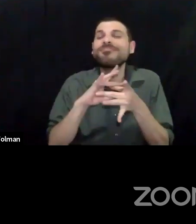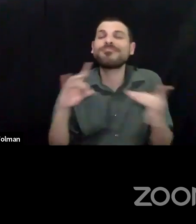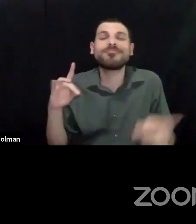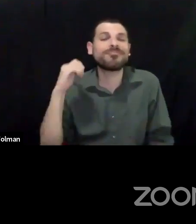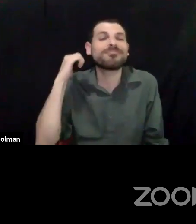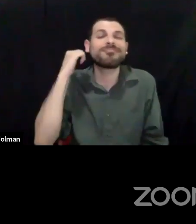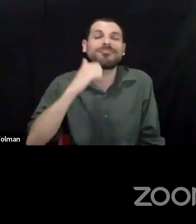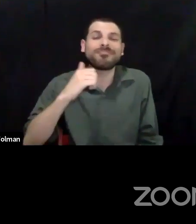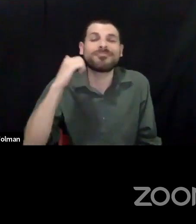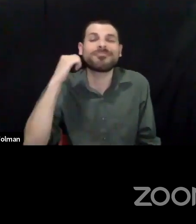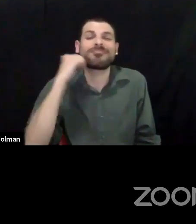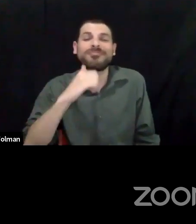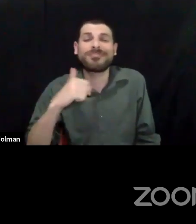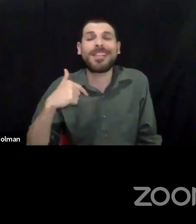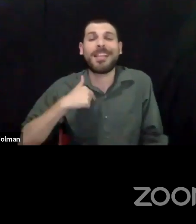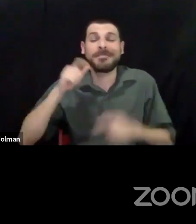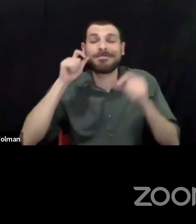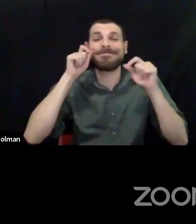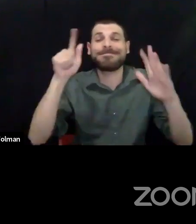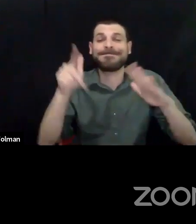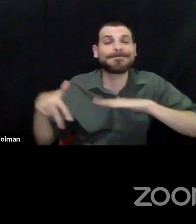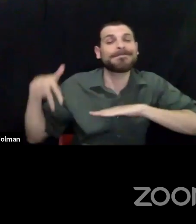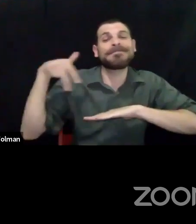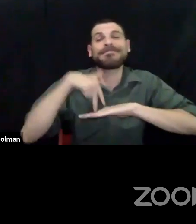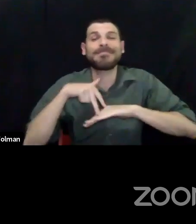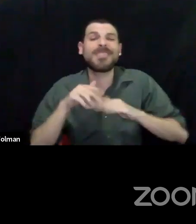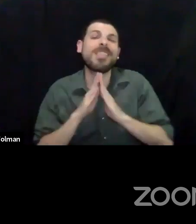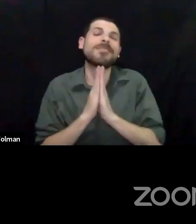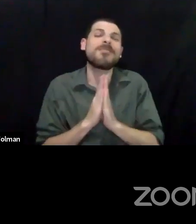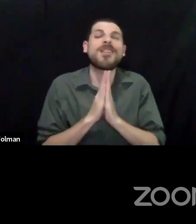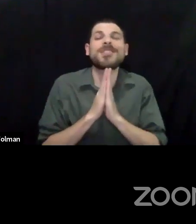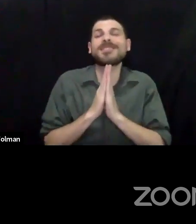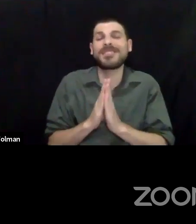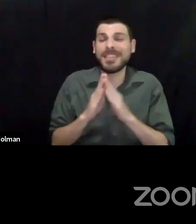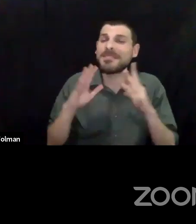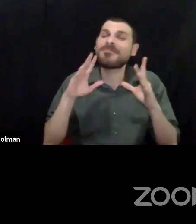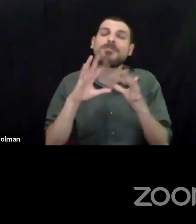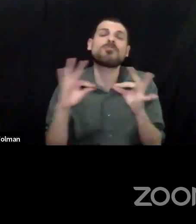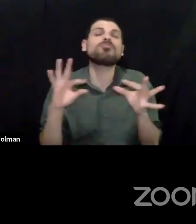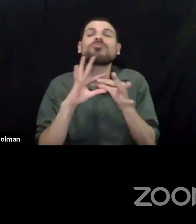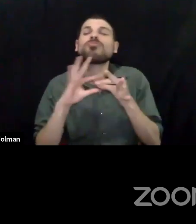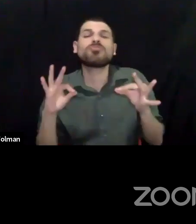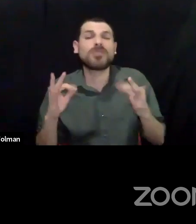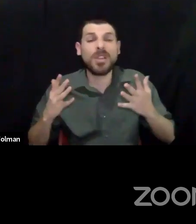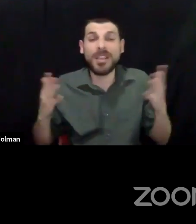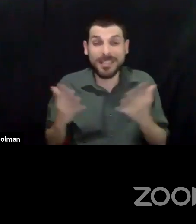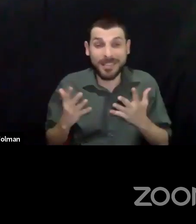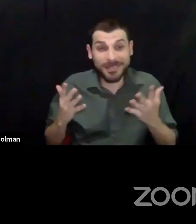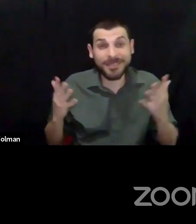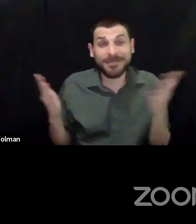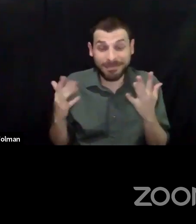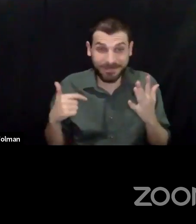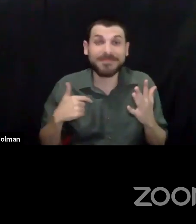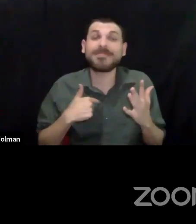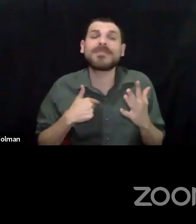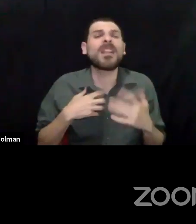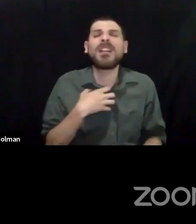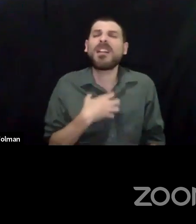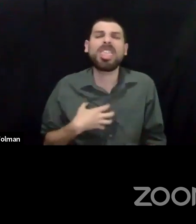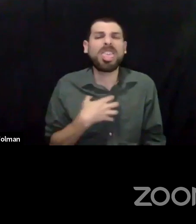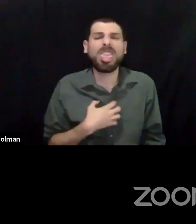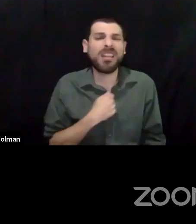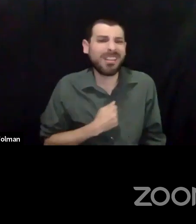day. I wake up and I pray. These are the words I say. Generosity over animosity.